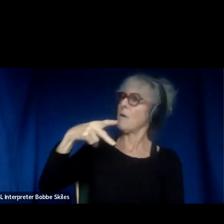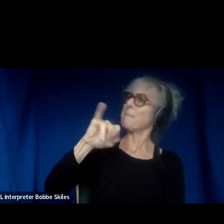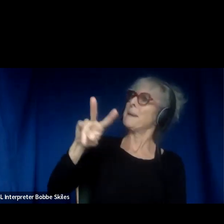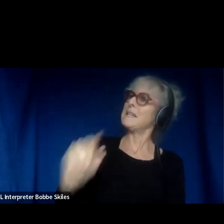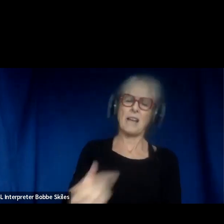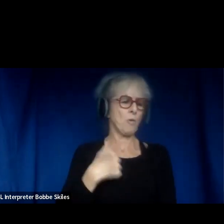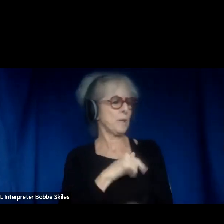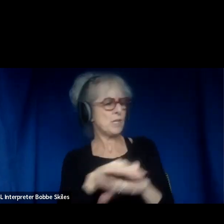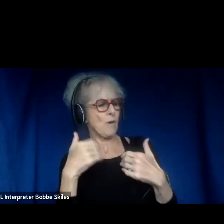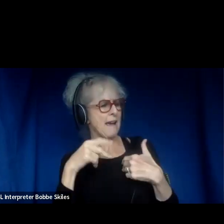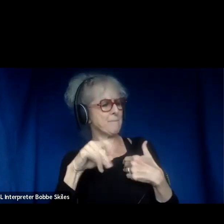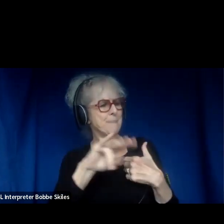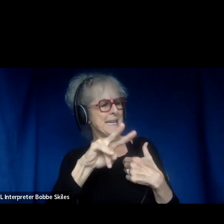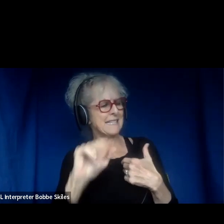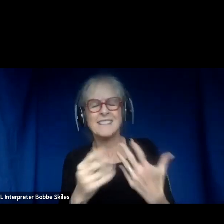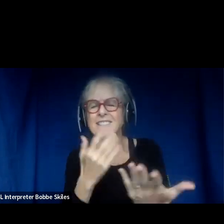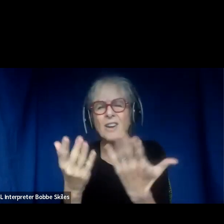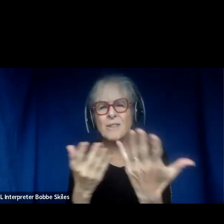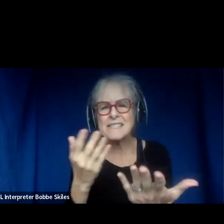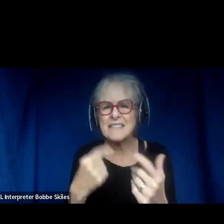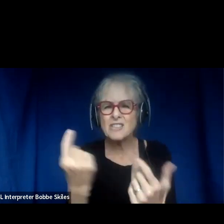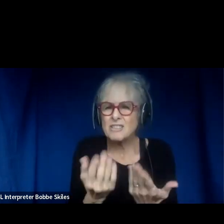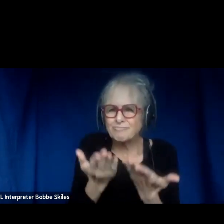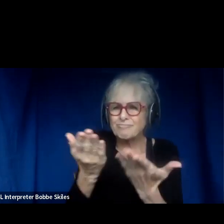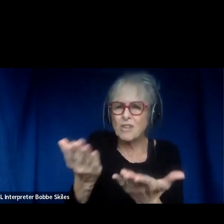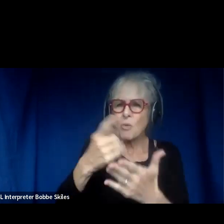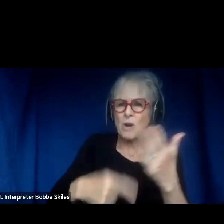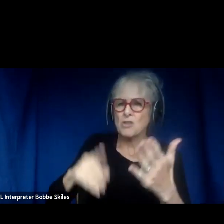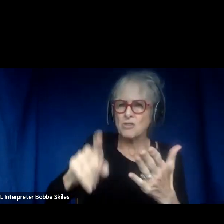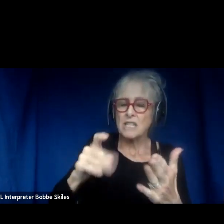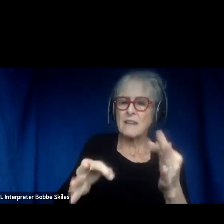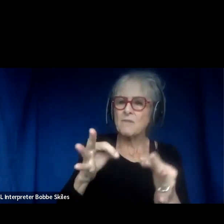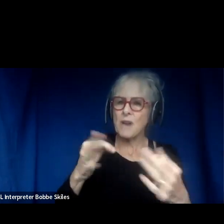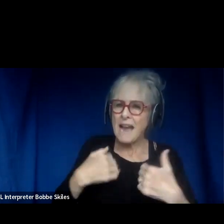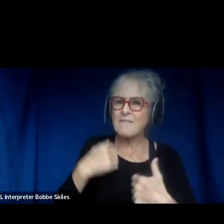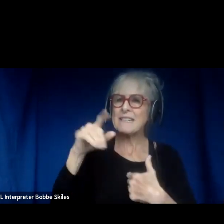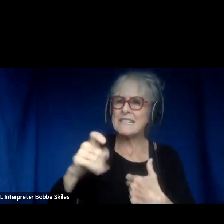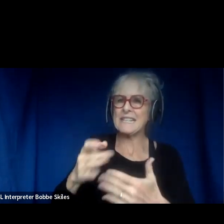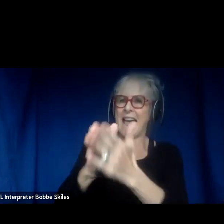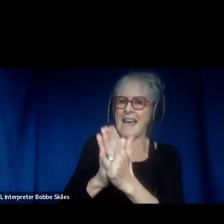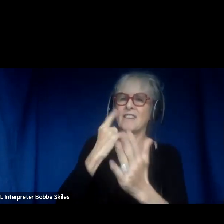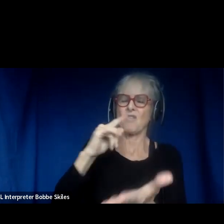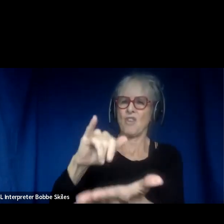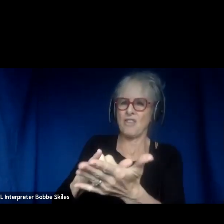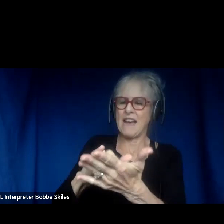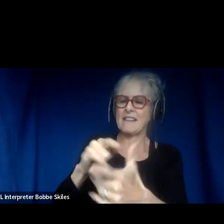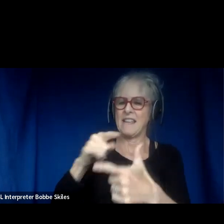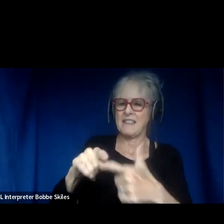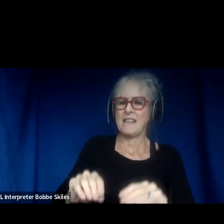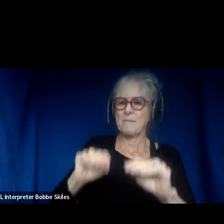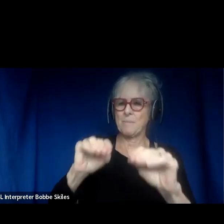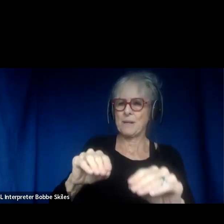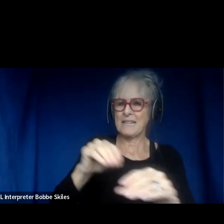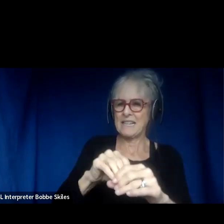So just putting out in plain language, if you have this need, ask for this, and then putting into what are regional center service codes.